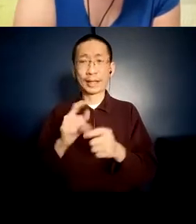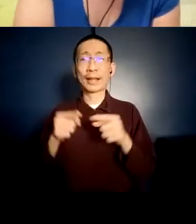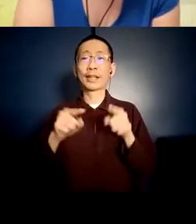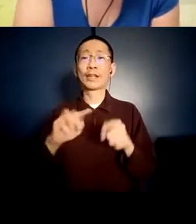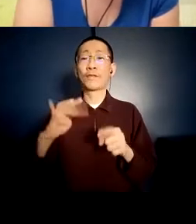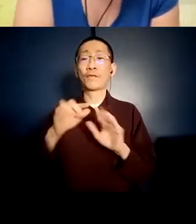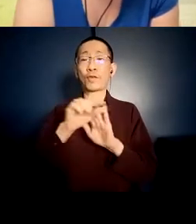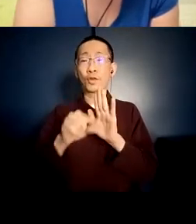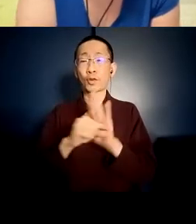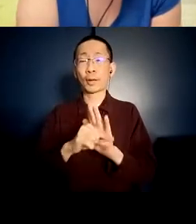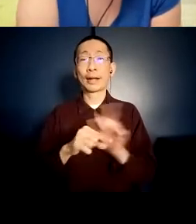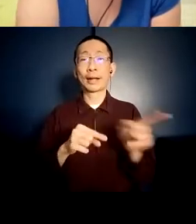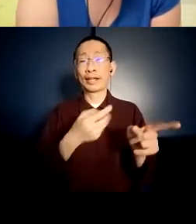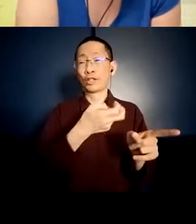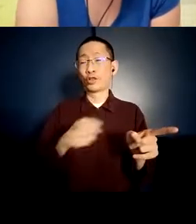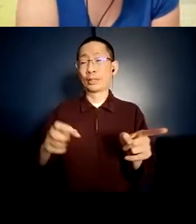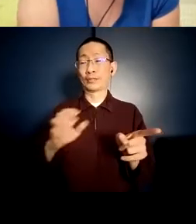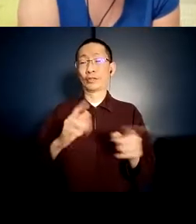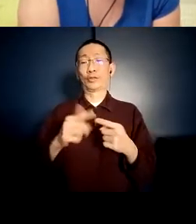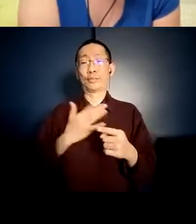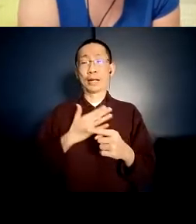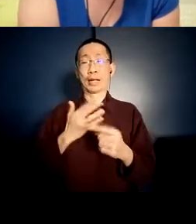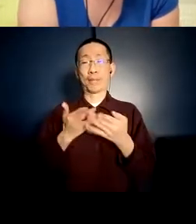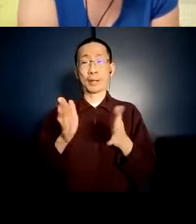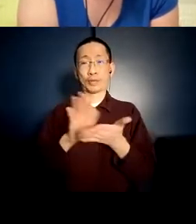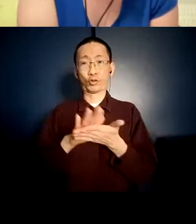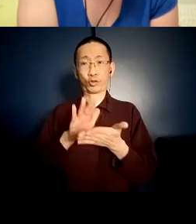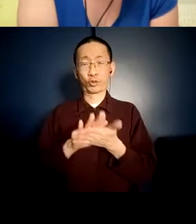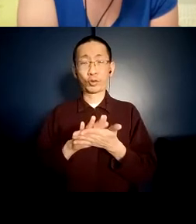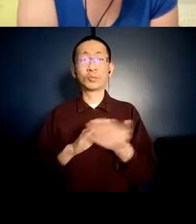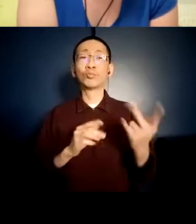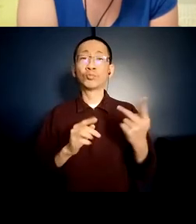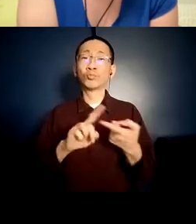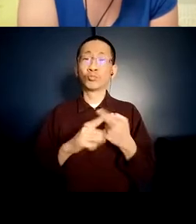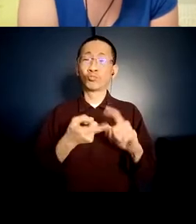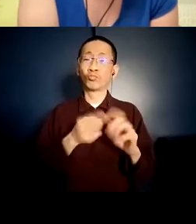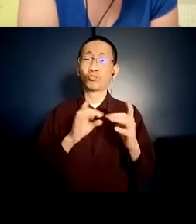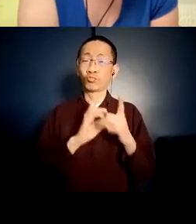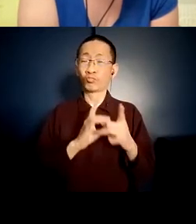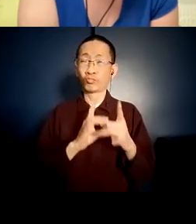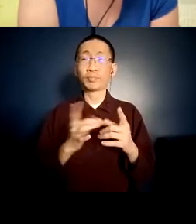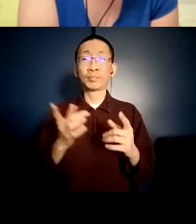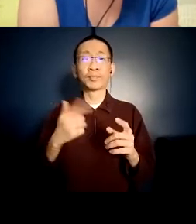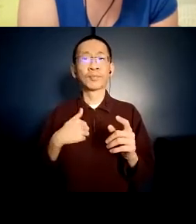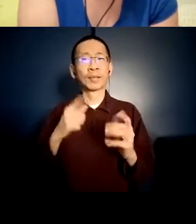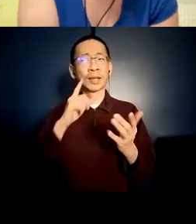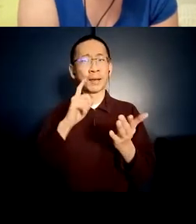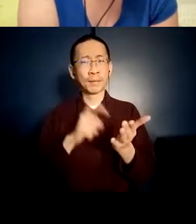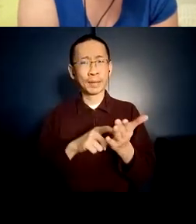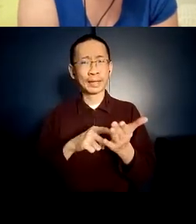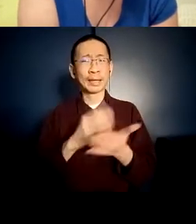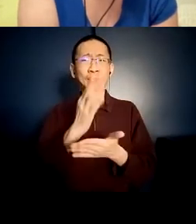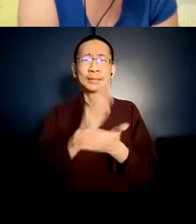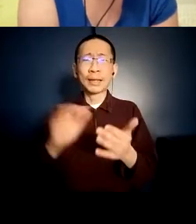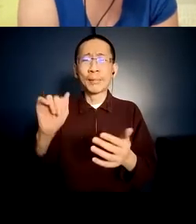he transferred to my public school. And he and I became friends. And I picked up a little bit of ASL